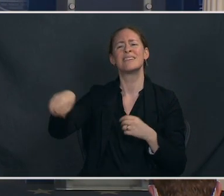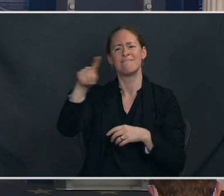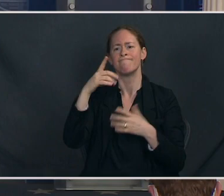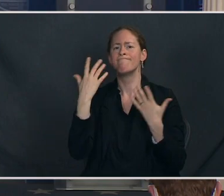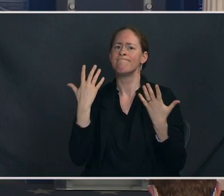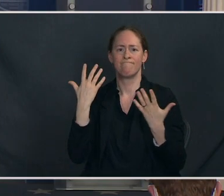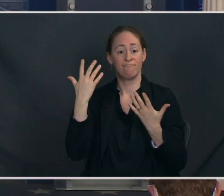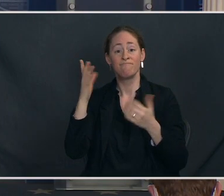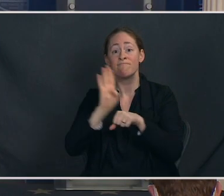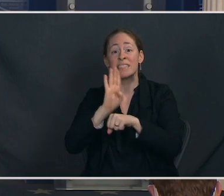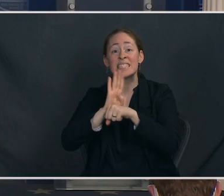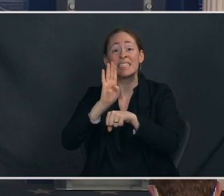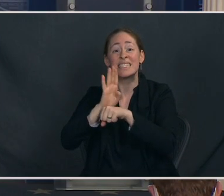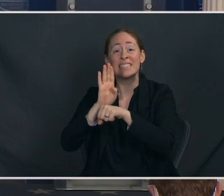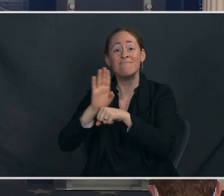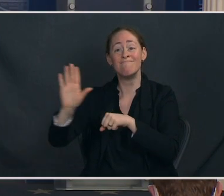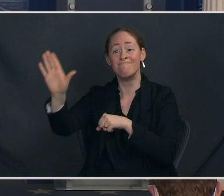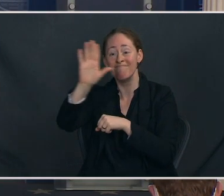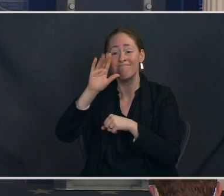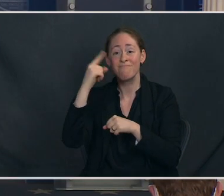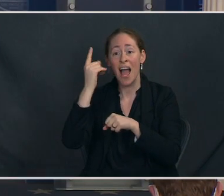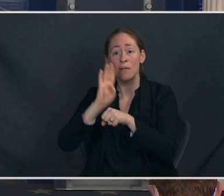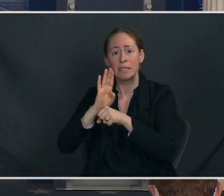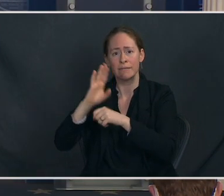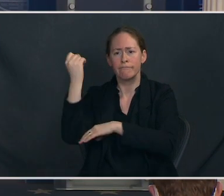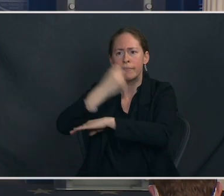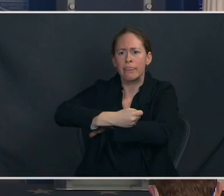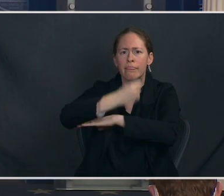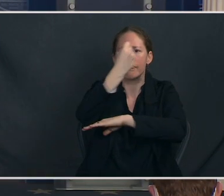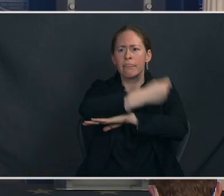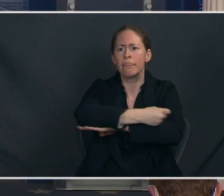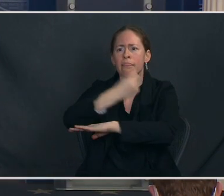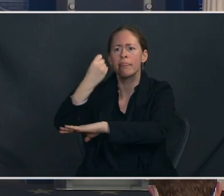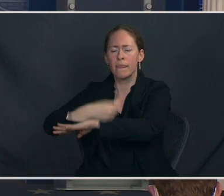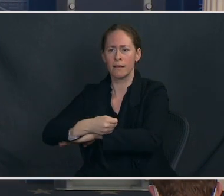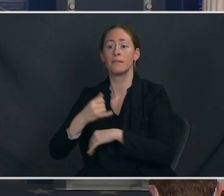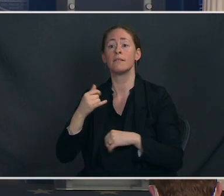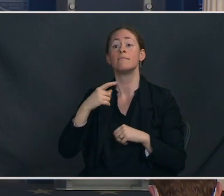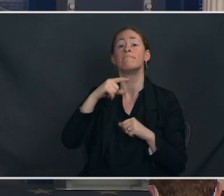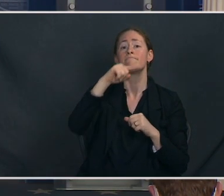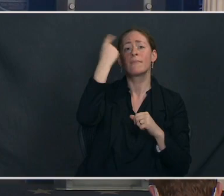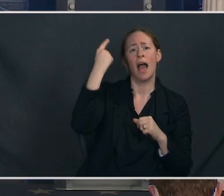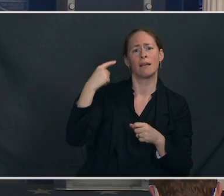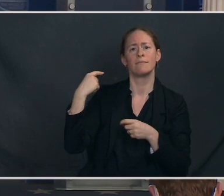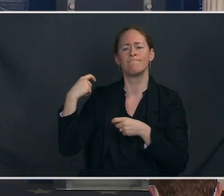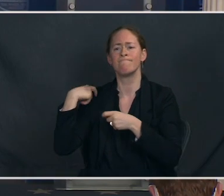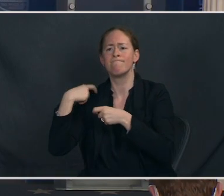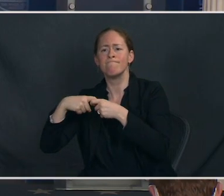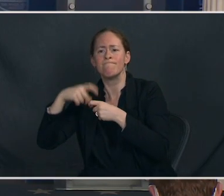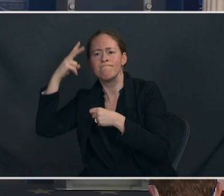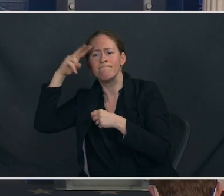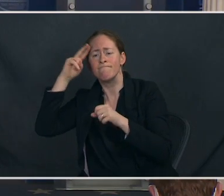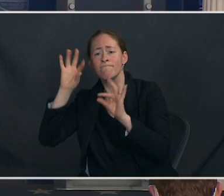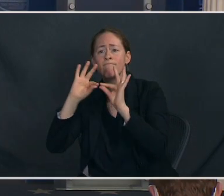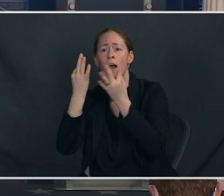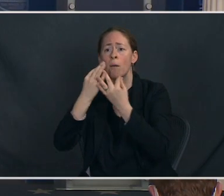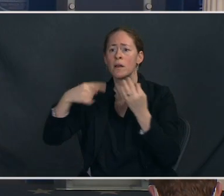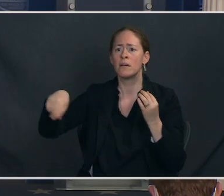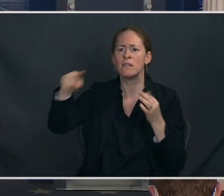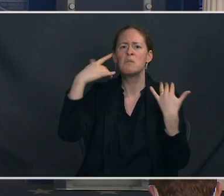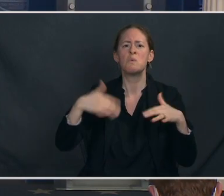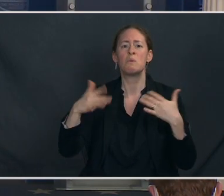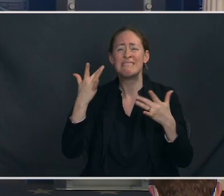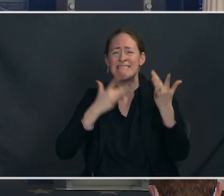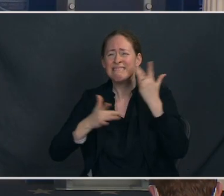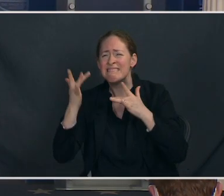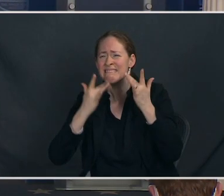crisis. Black and Latino families with children are twice as likely to be experiencing food insecurity during the